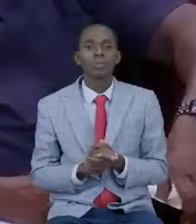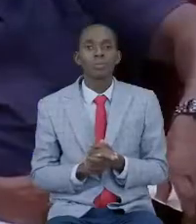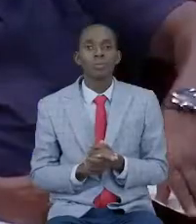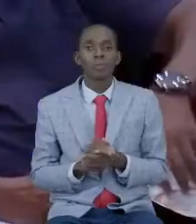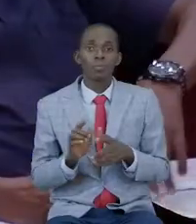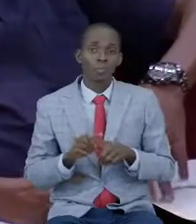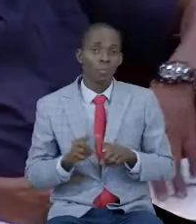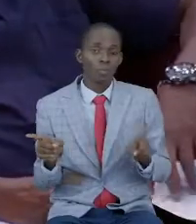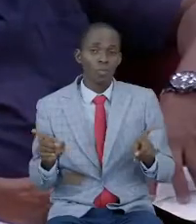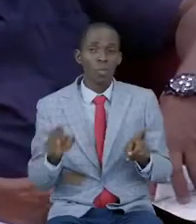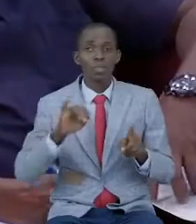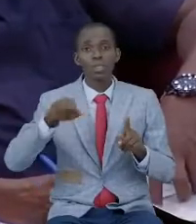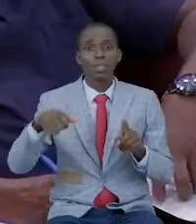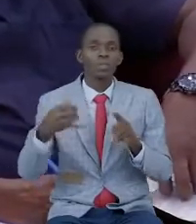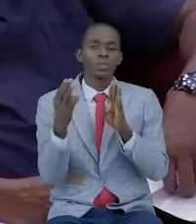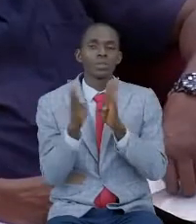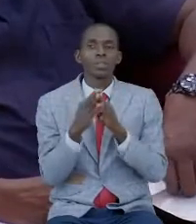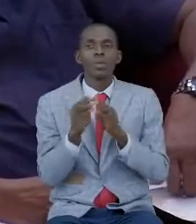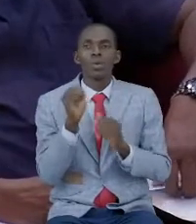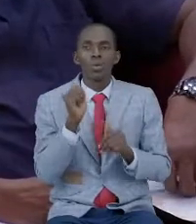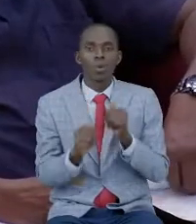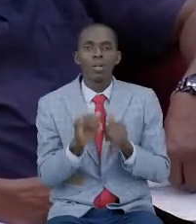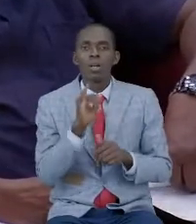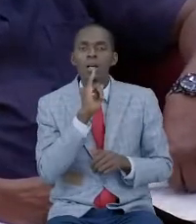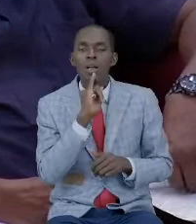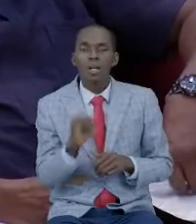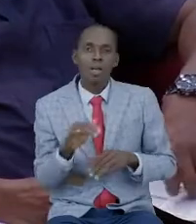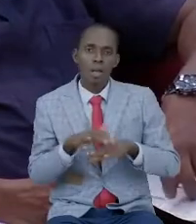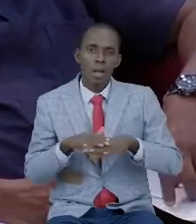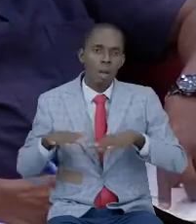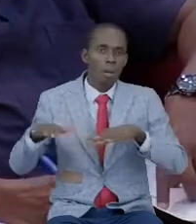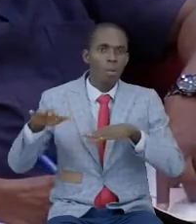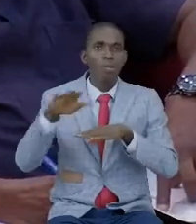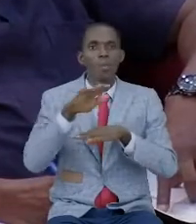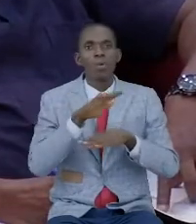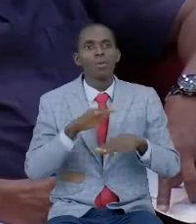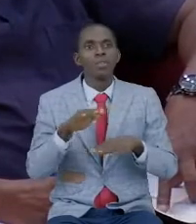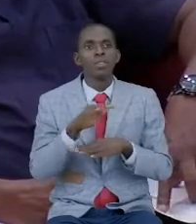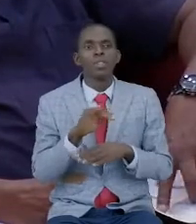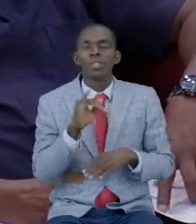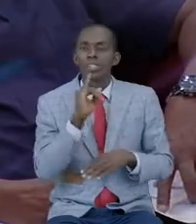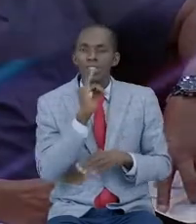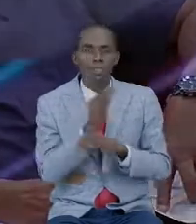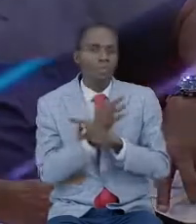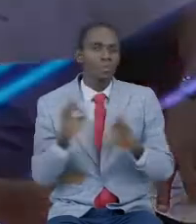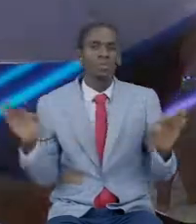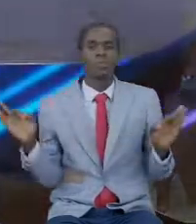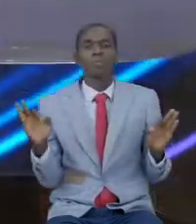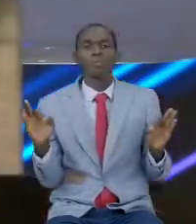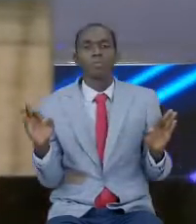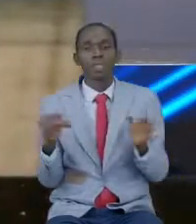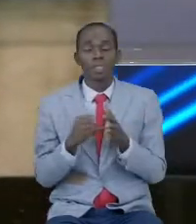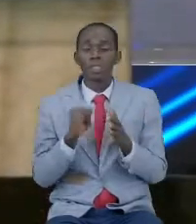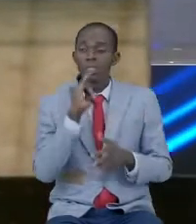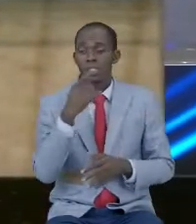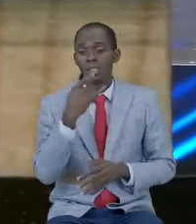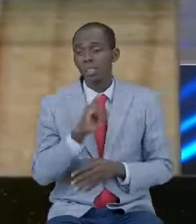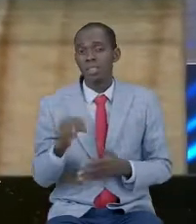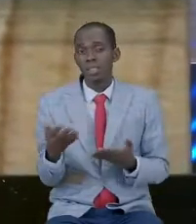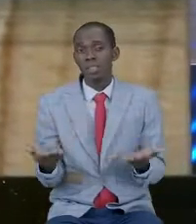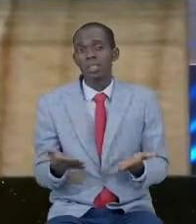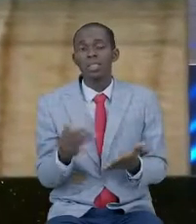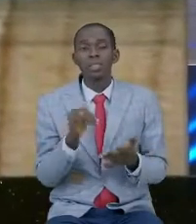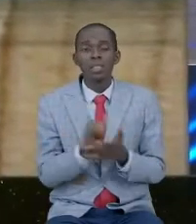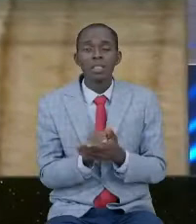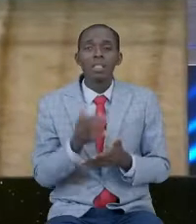but Jerusalem, which is above, is free. It's saying that there